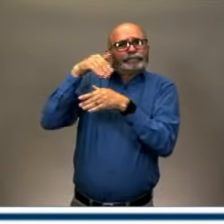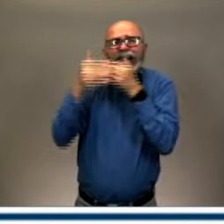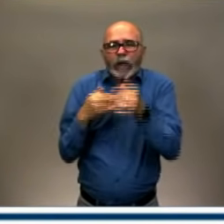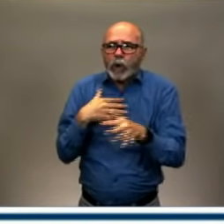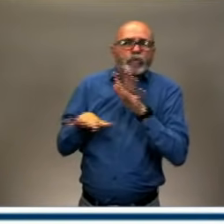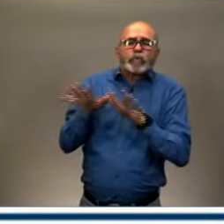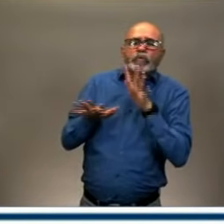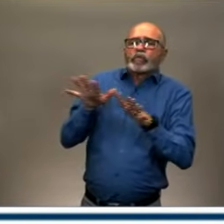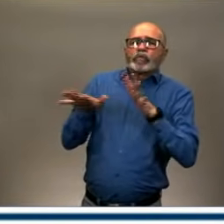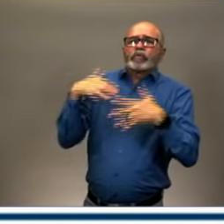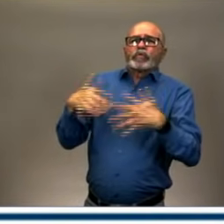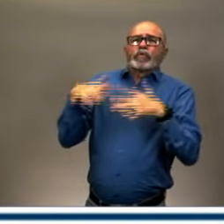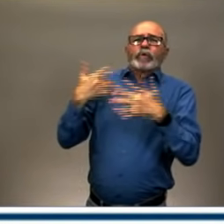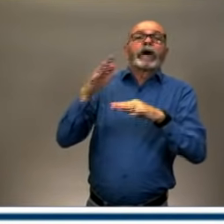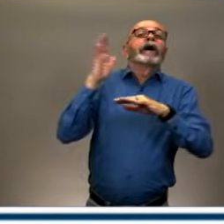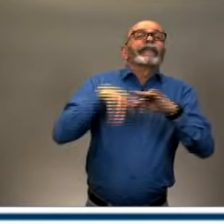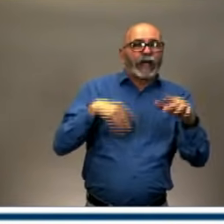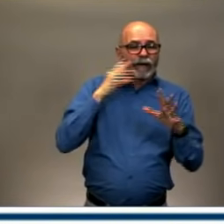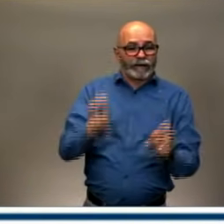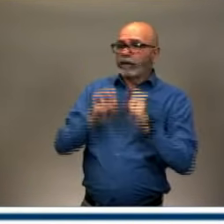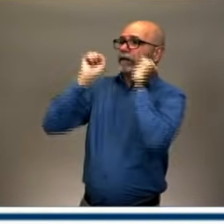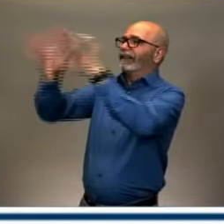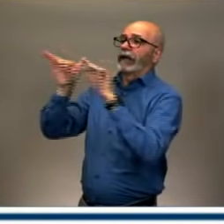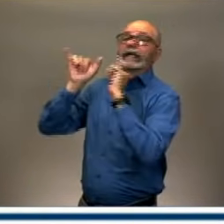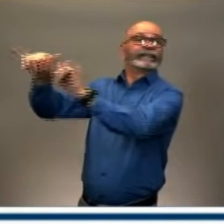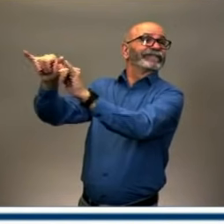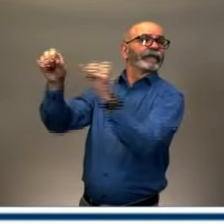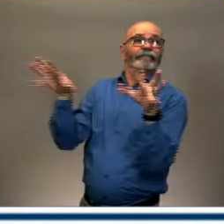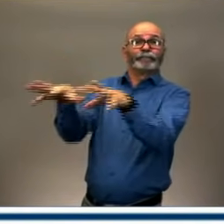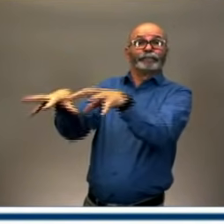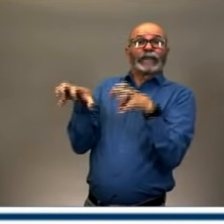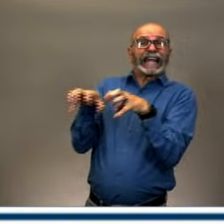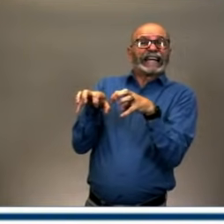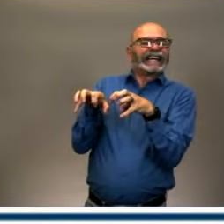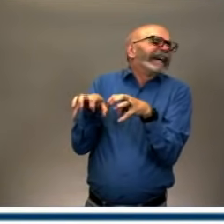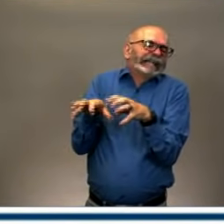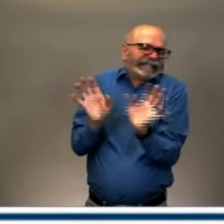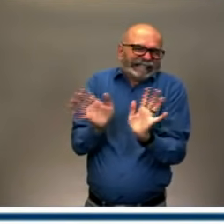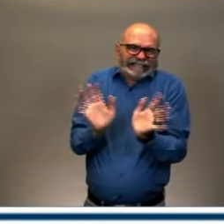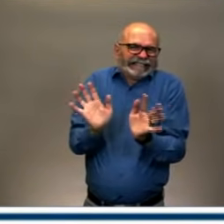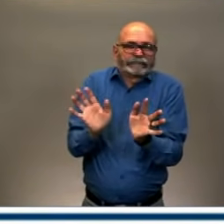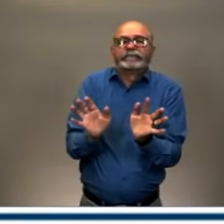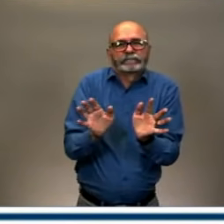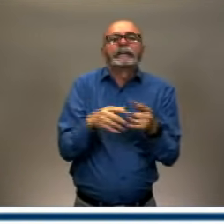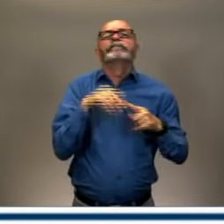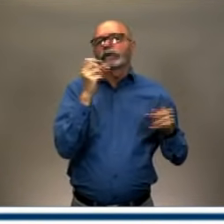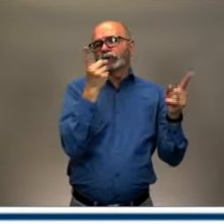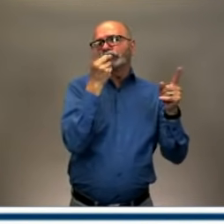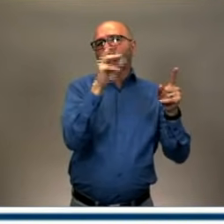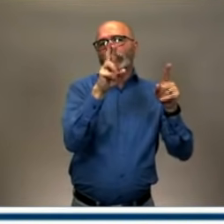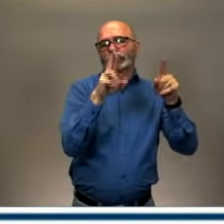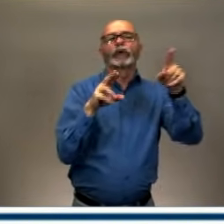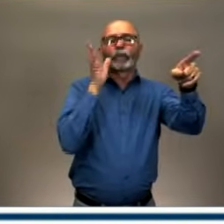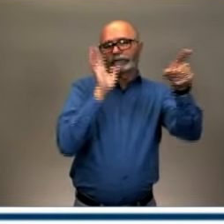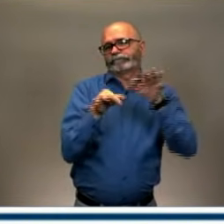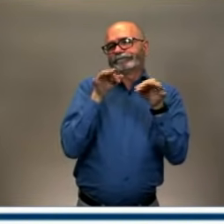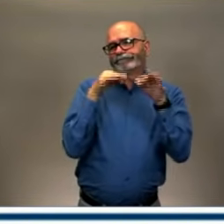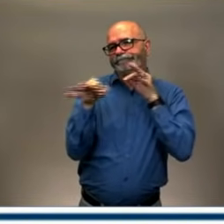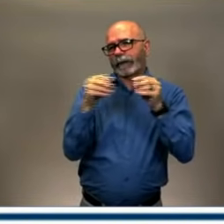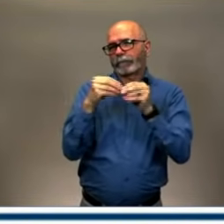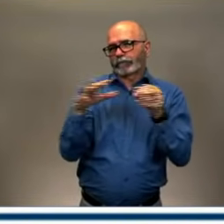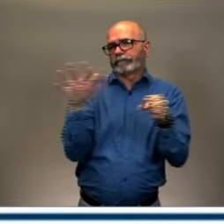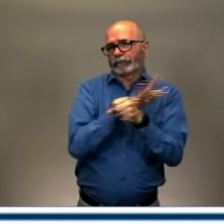in freezers. Dr. Strang is going to give you more details, but I just want to reassure all Nova Scotians that we will continue